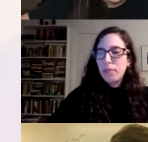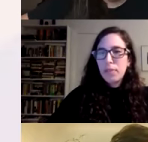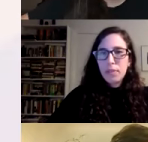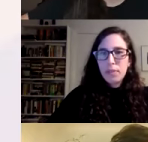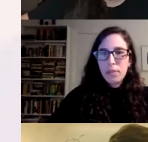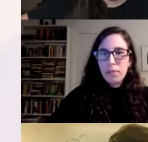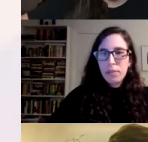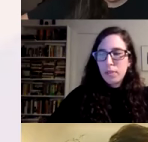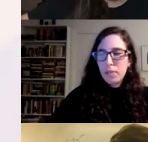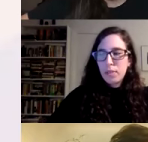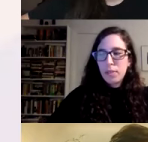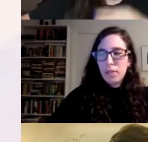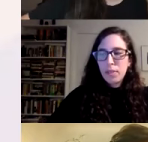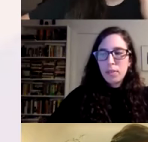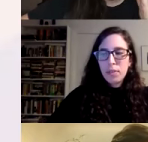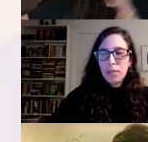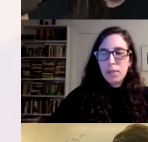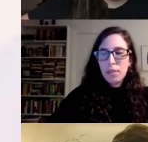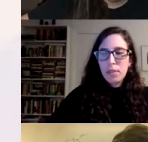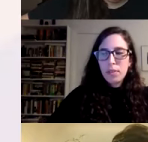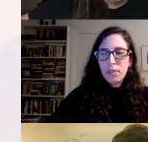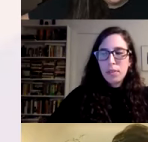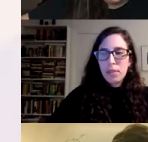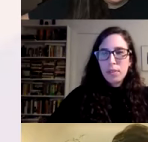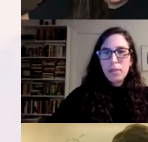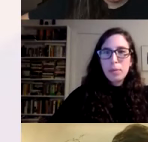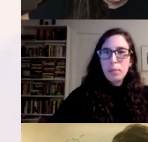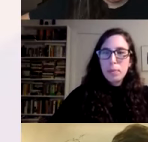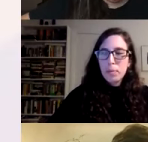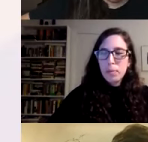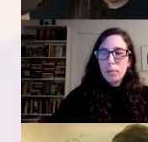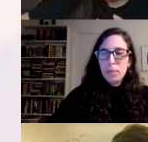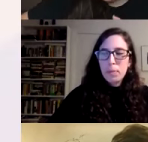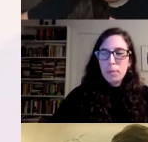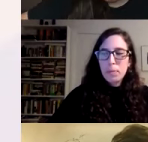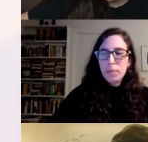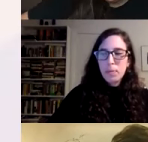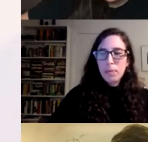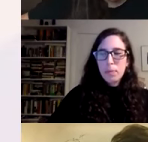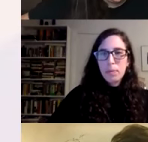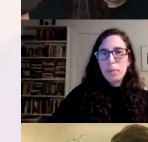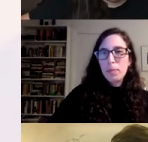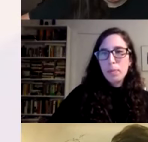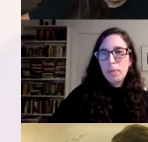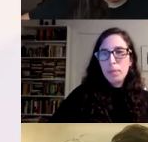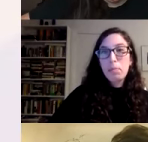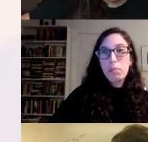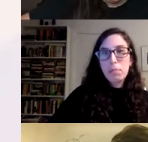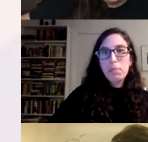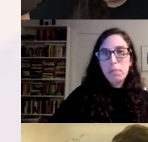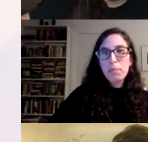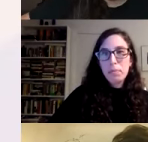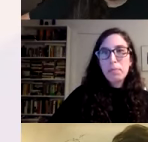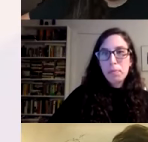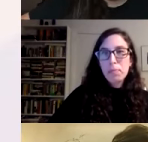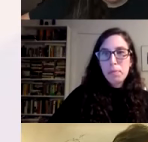a scientist to help us understand what goes on in the brain during an opioid use. We're also going to hear